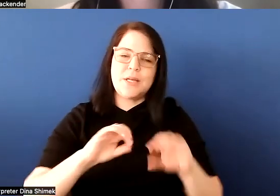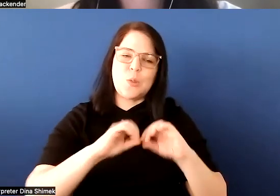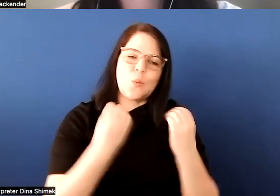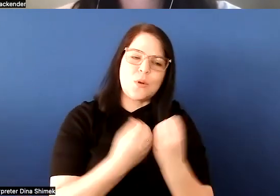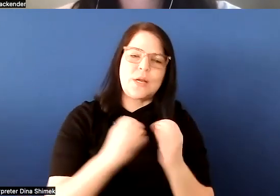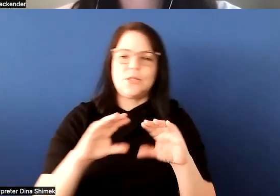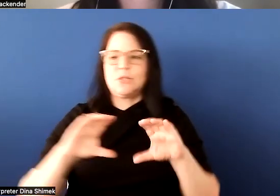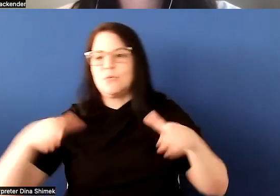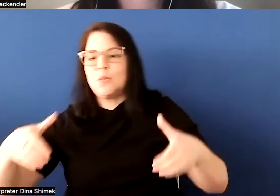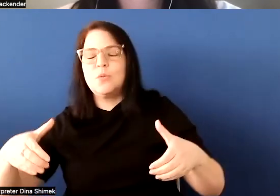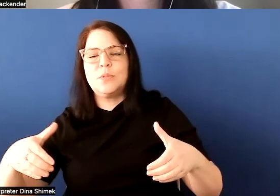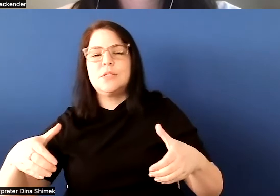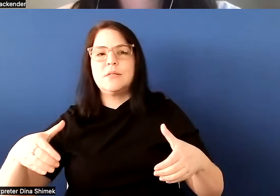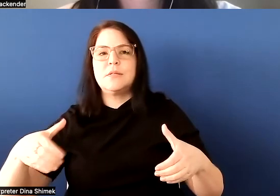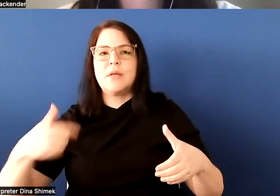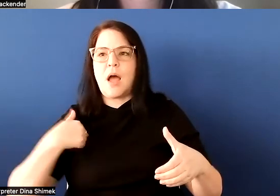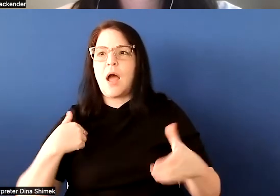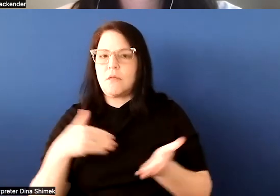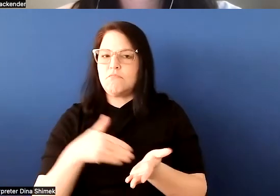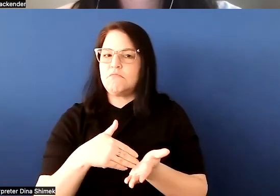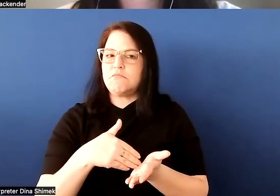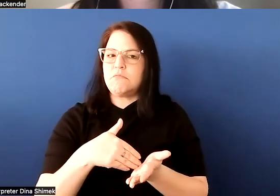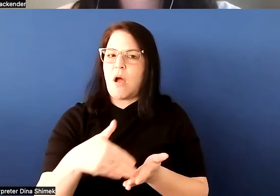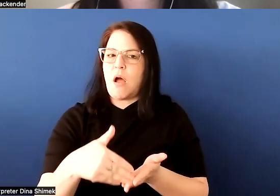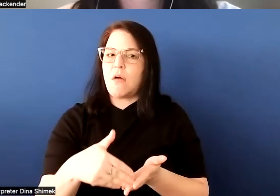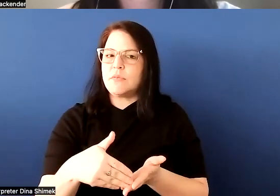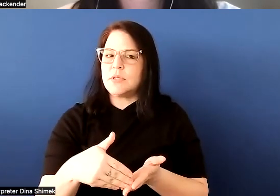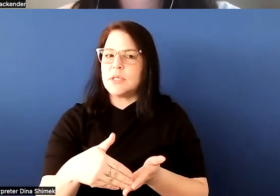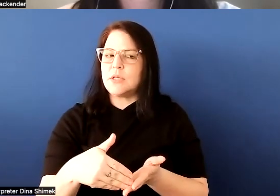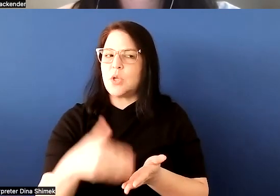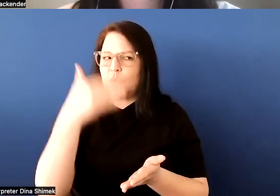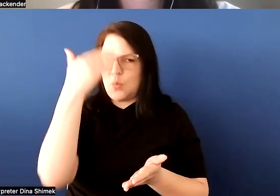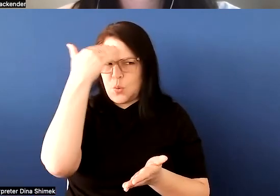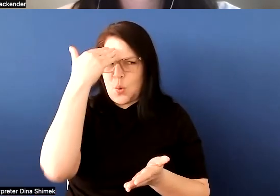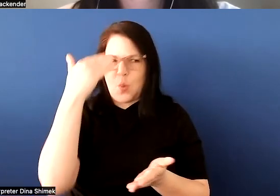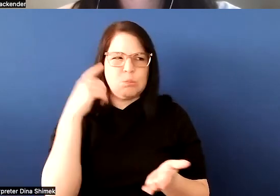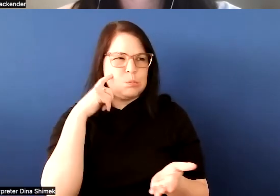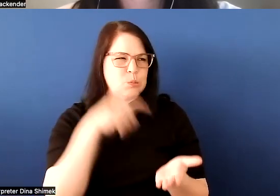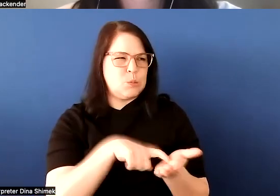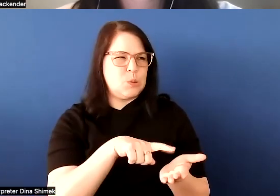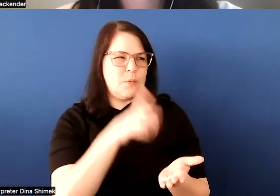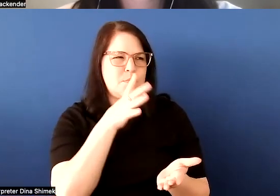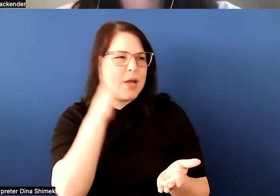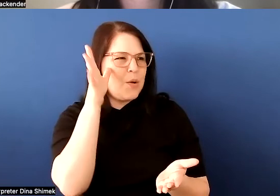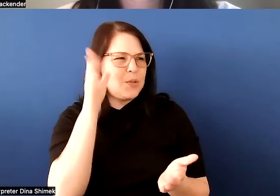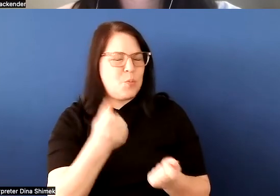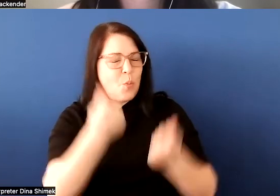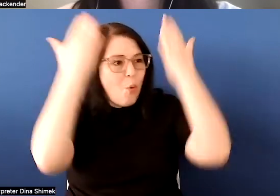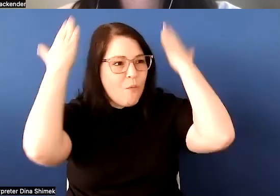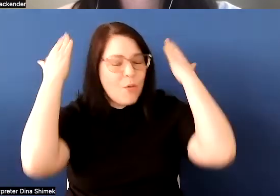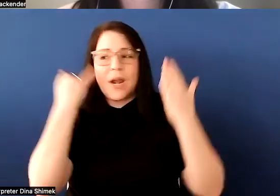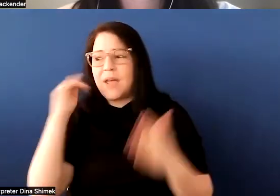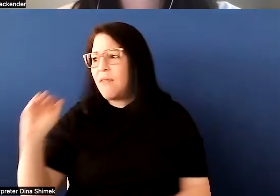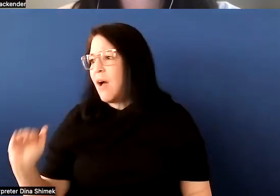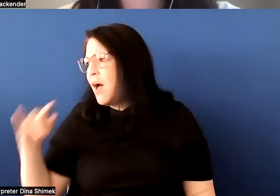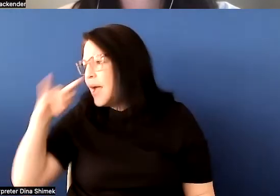The thing I hear quite frequently is, parents are overwhelmed, especially if it's a young child, or even as, if they have an adult